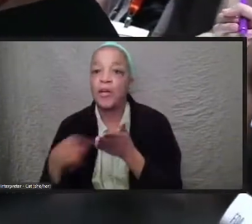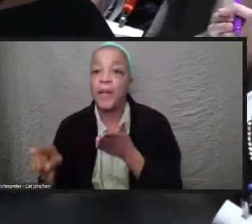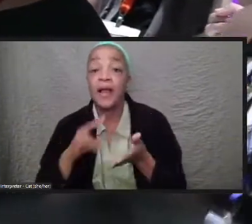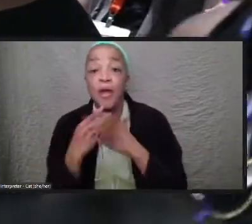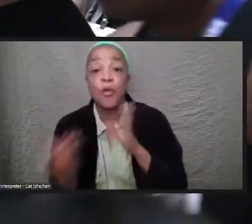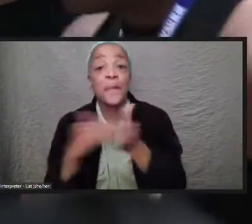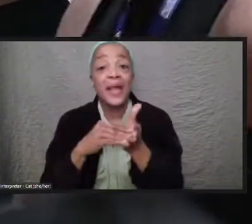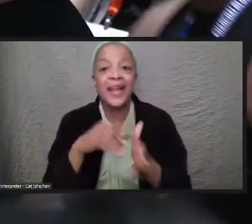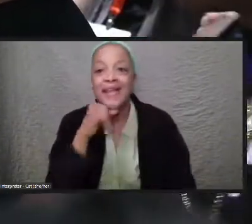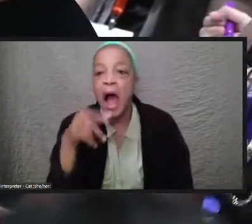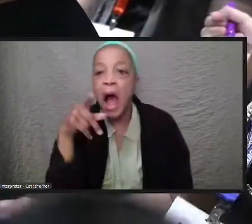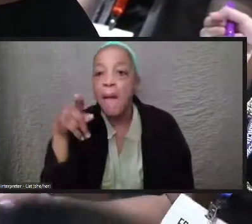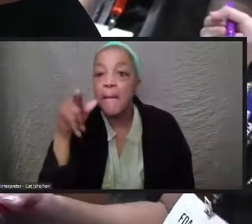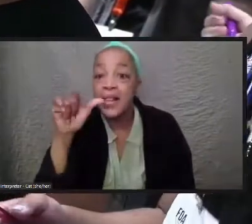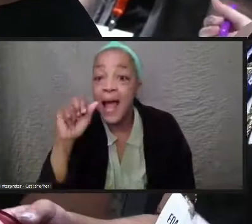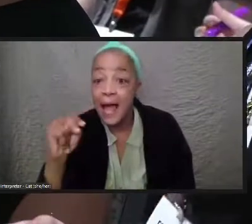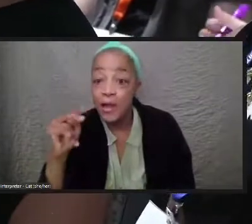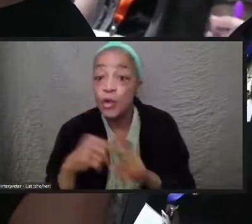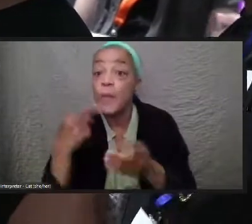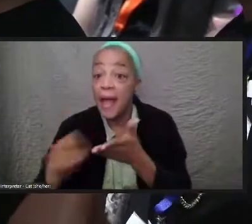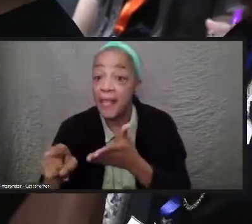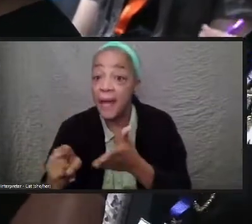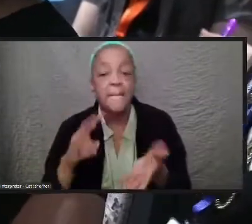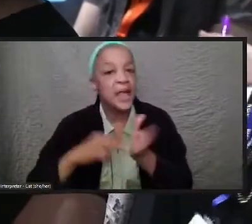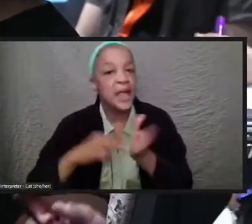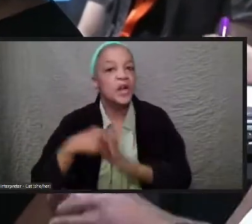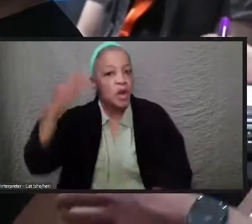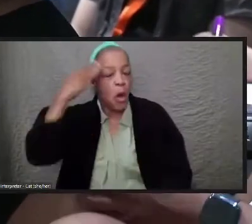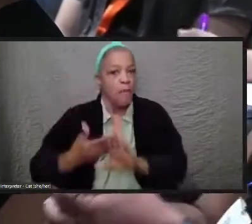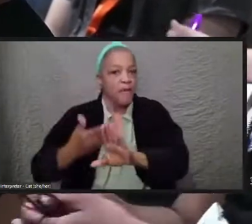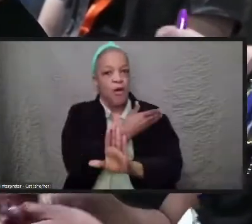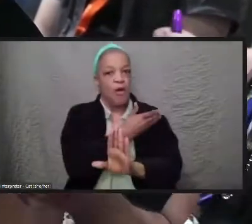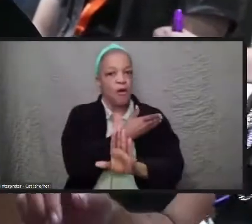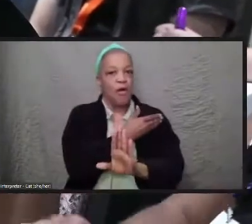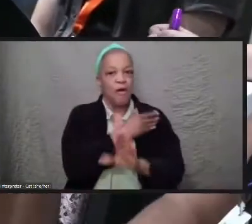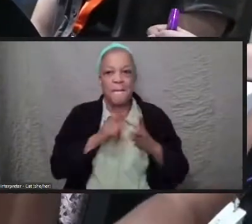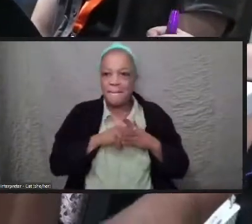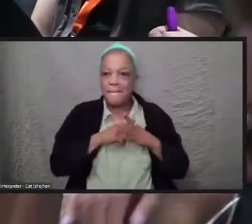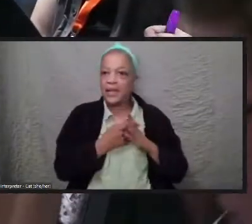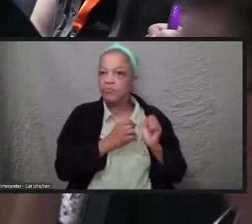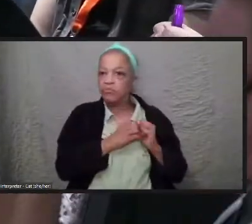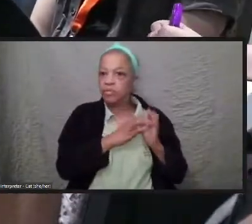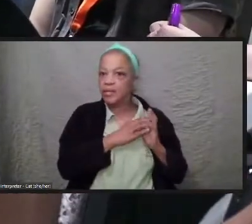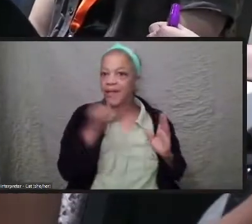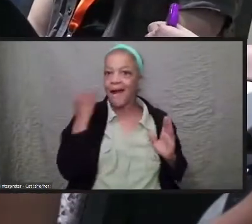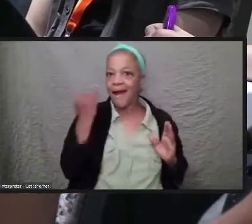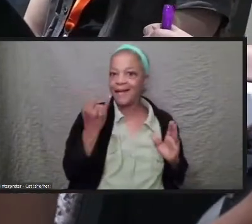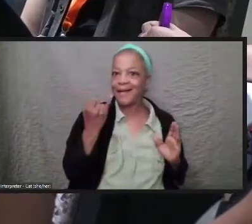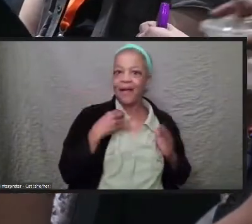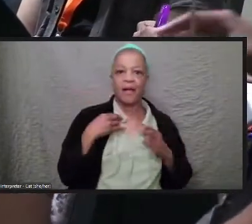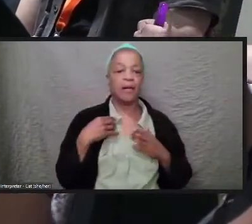it, and not plan to pay. Meaning from the inception of the idea,